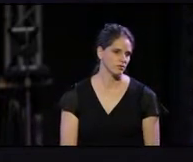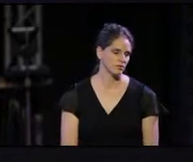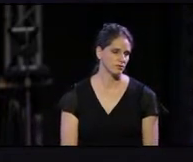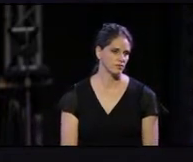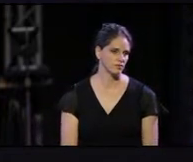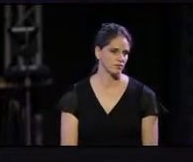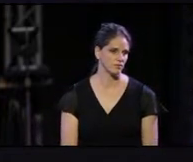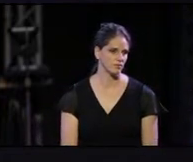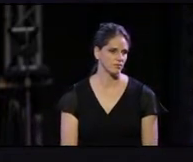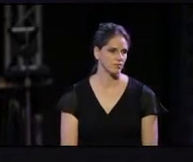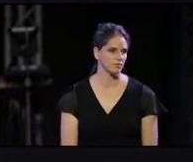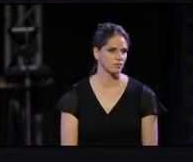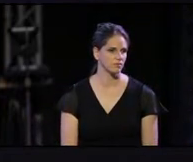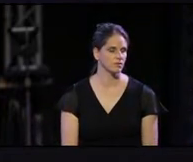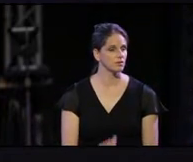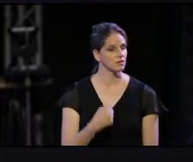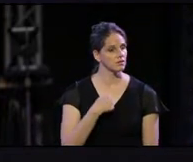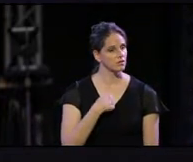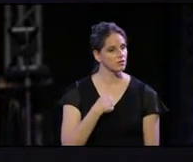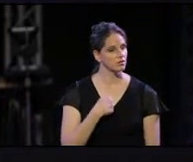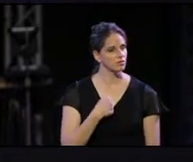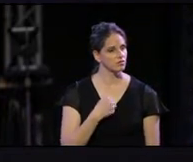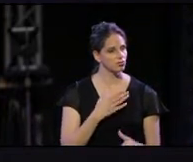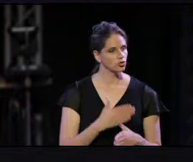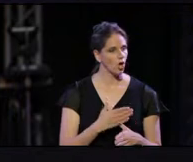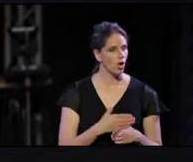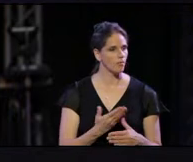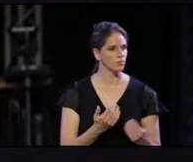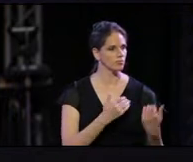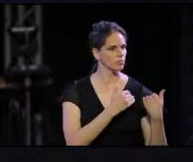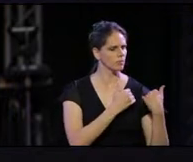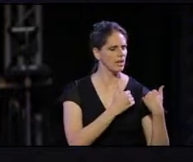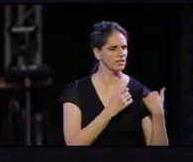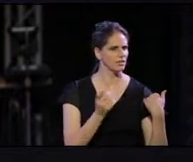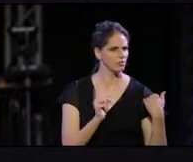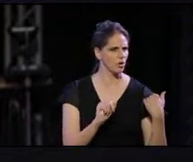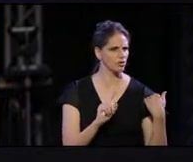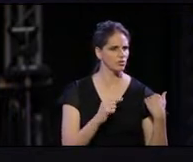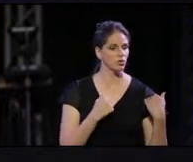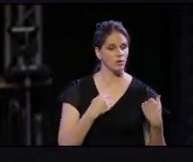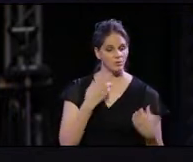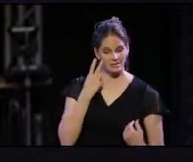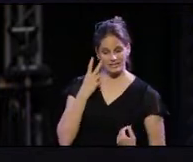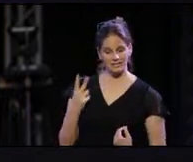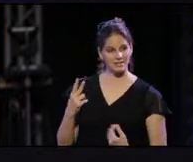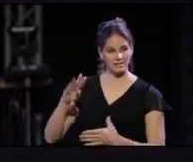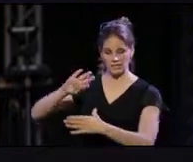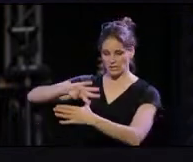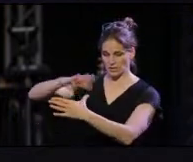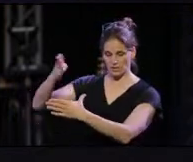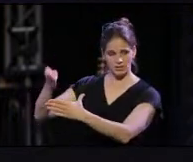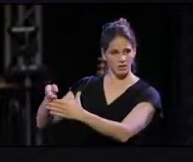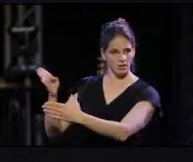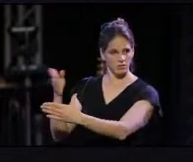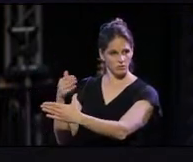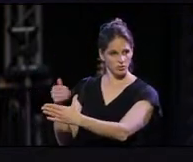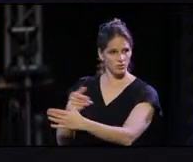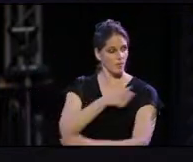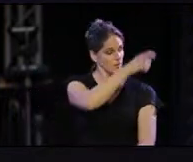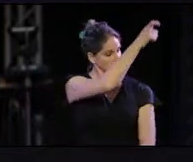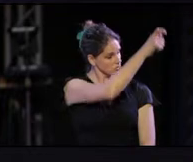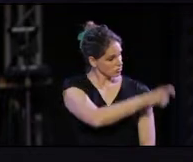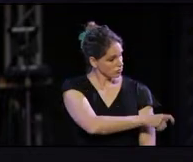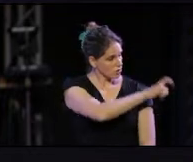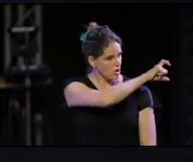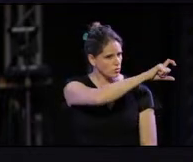Here's our job. As we look at that empty tomb, as we look at that cross, and know that he loves us, and